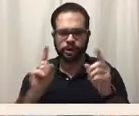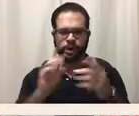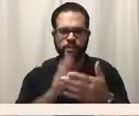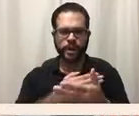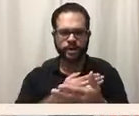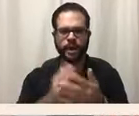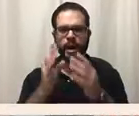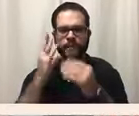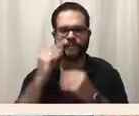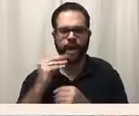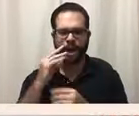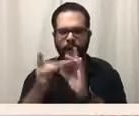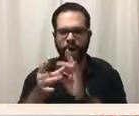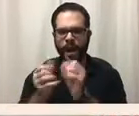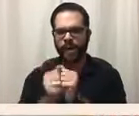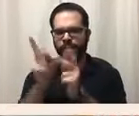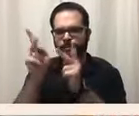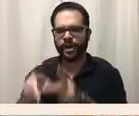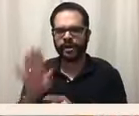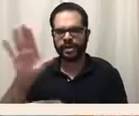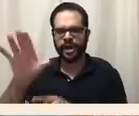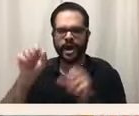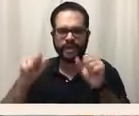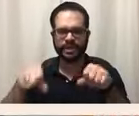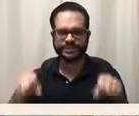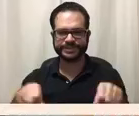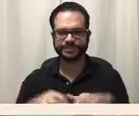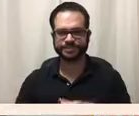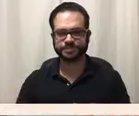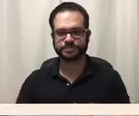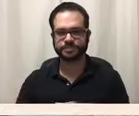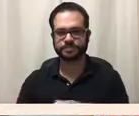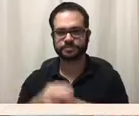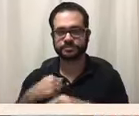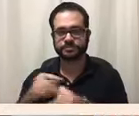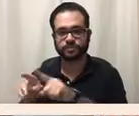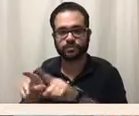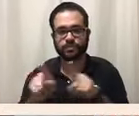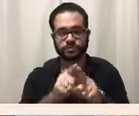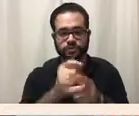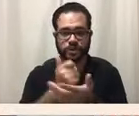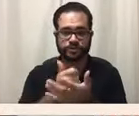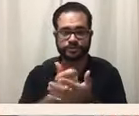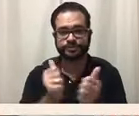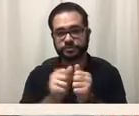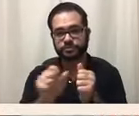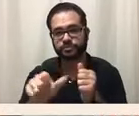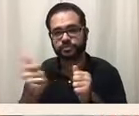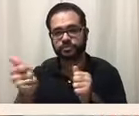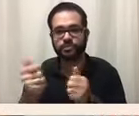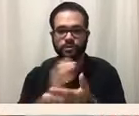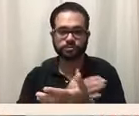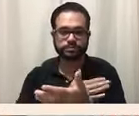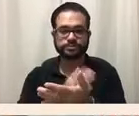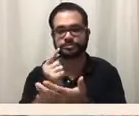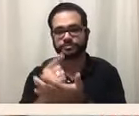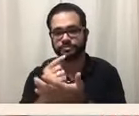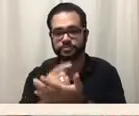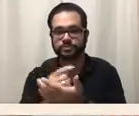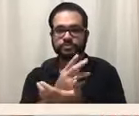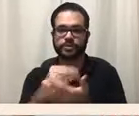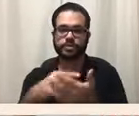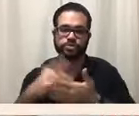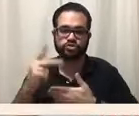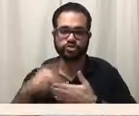individual's abilities. I also assist in many of the music therapy sessions and programs.